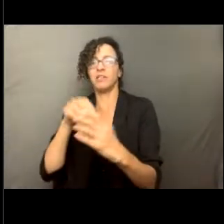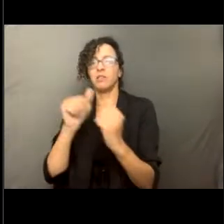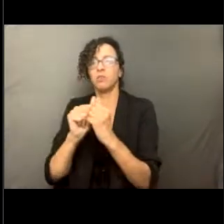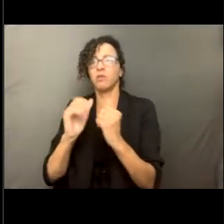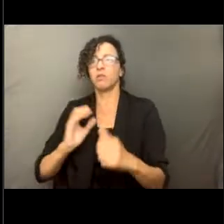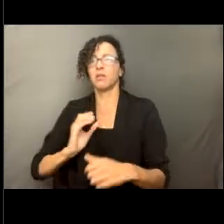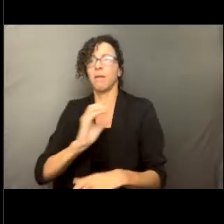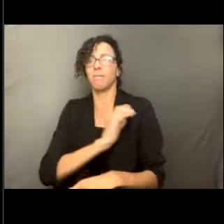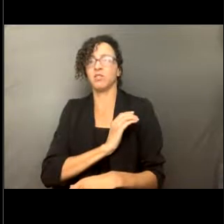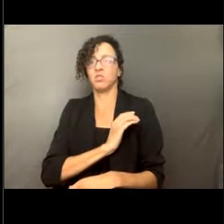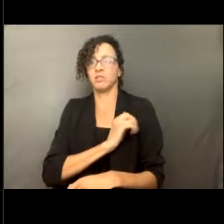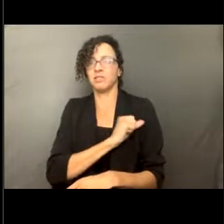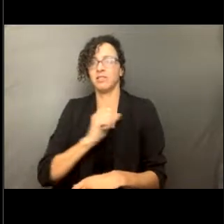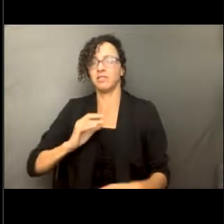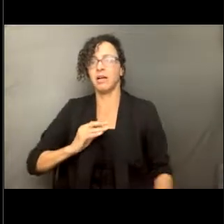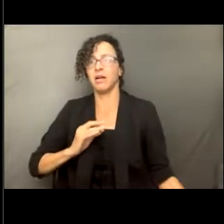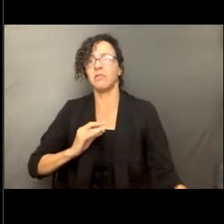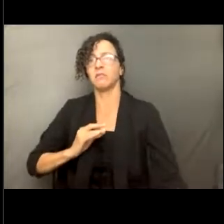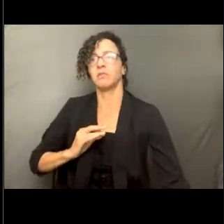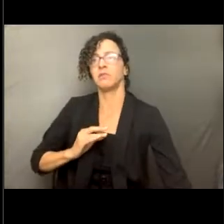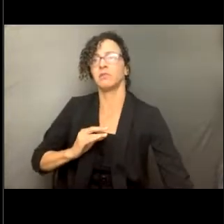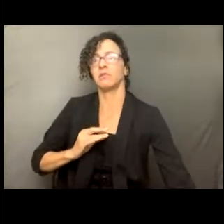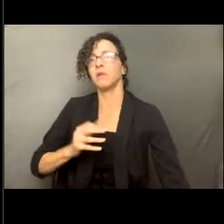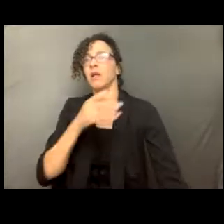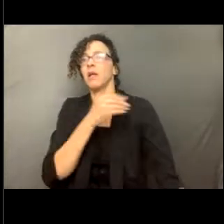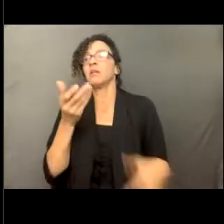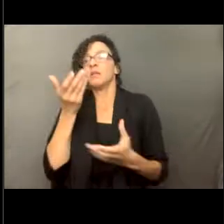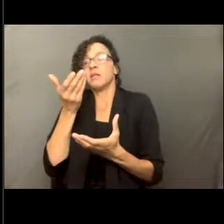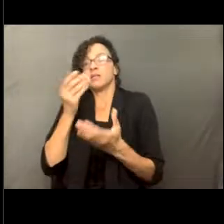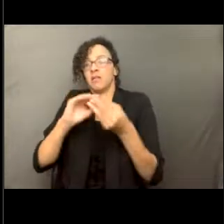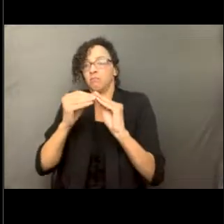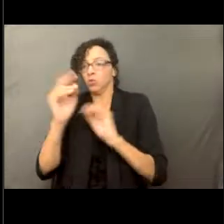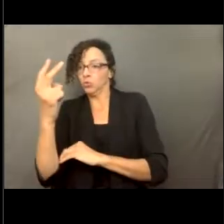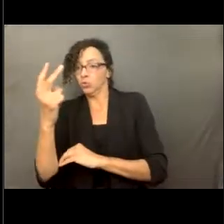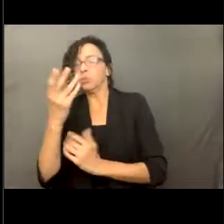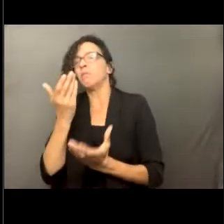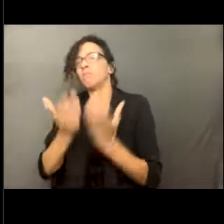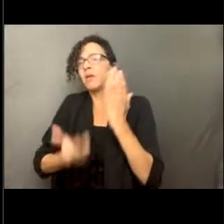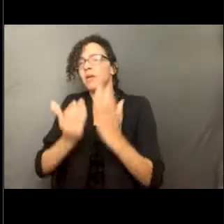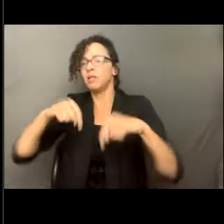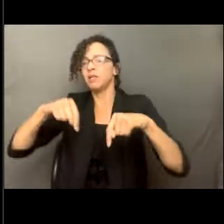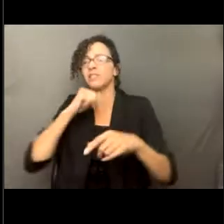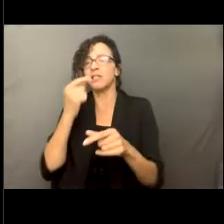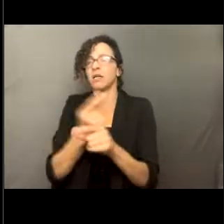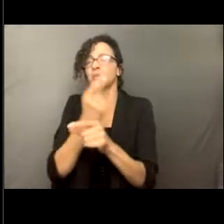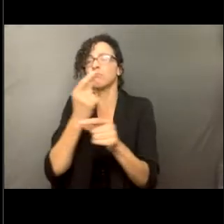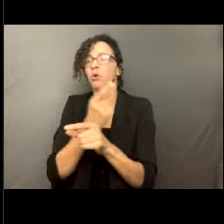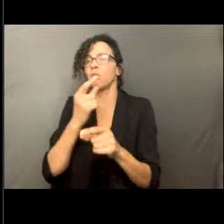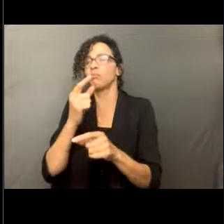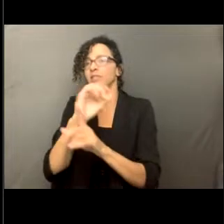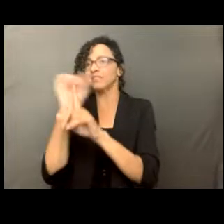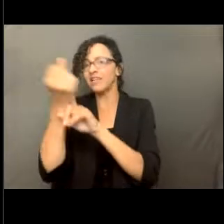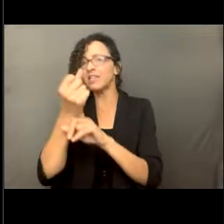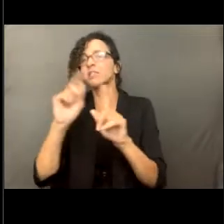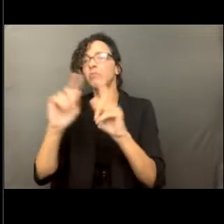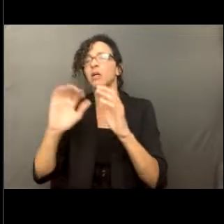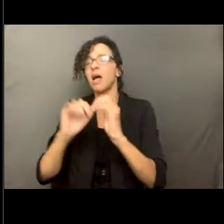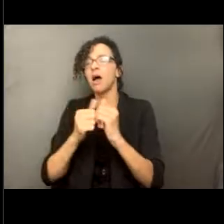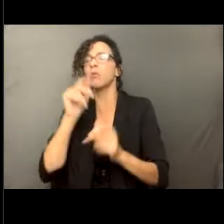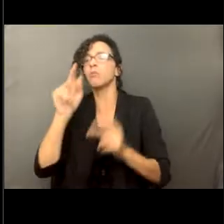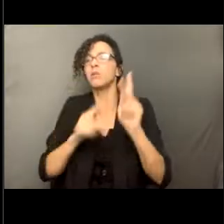place, how did super commuters factor into these 17% of the trips